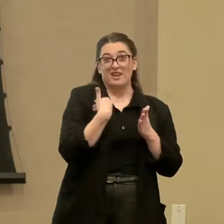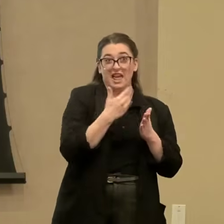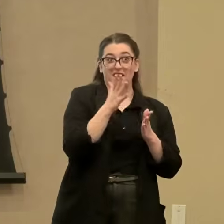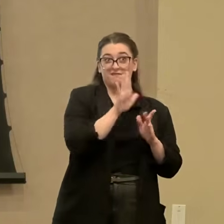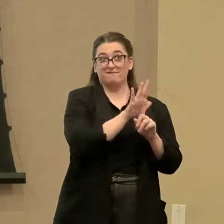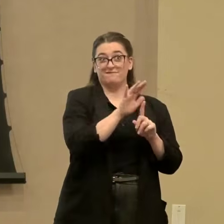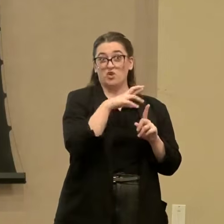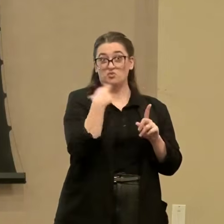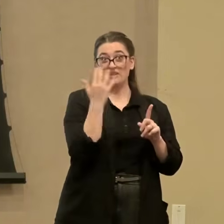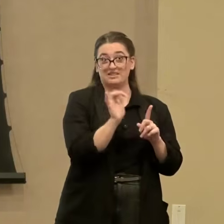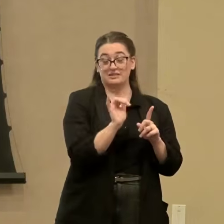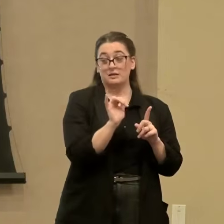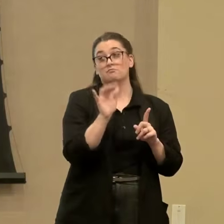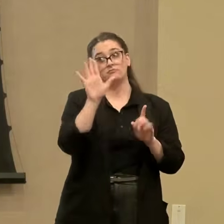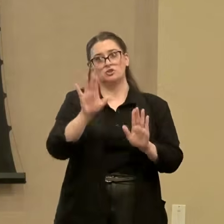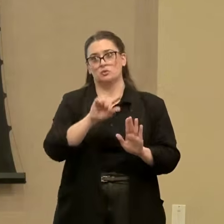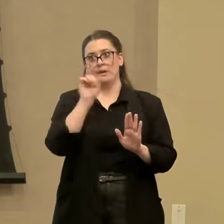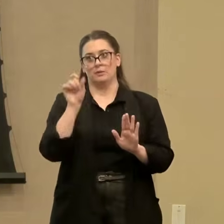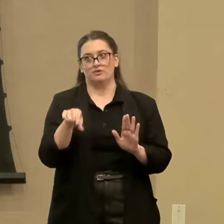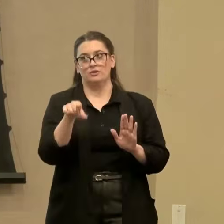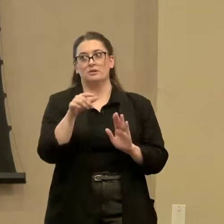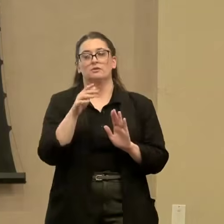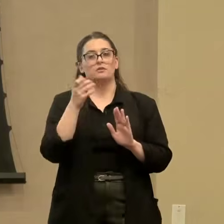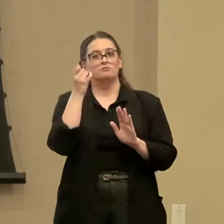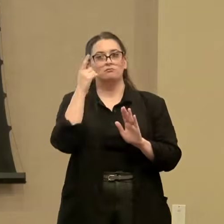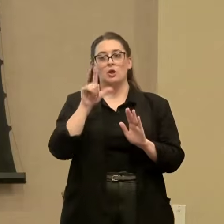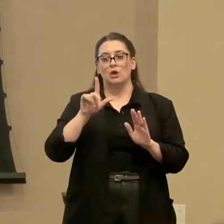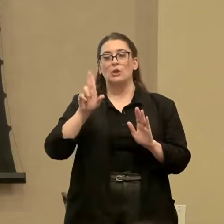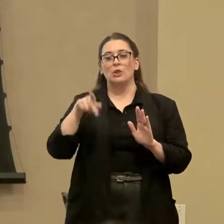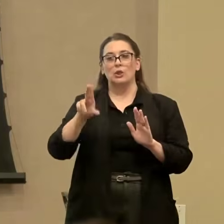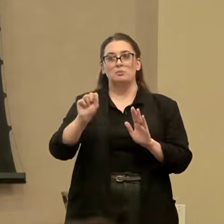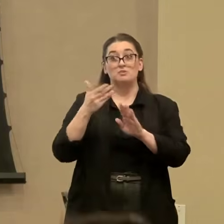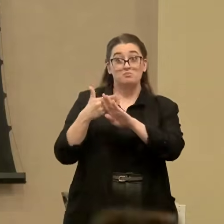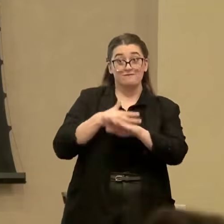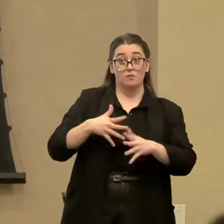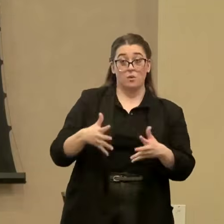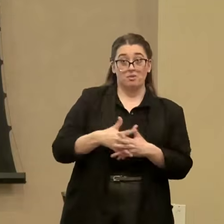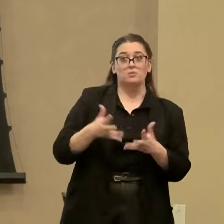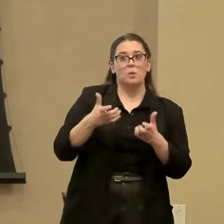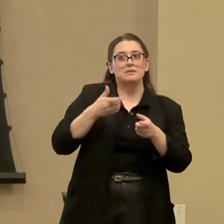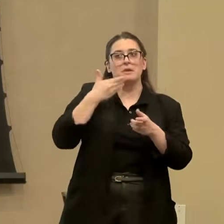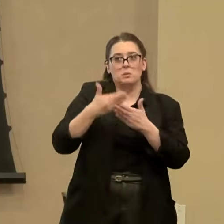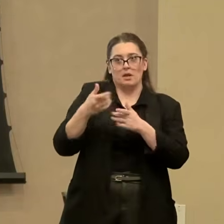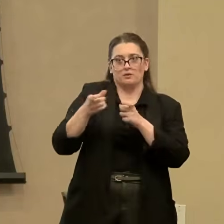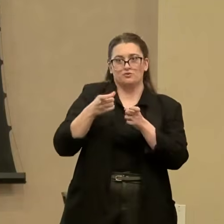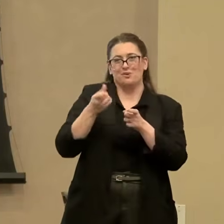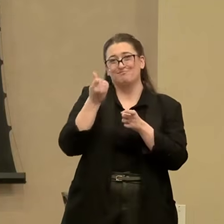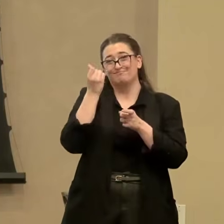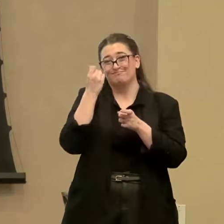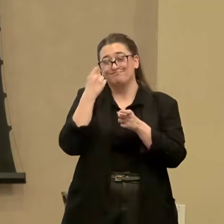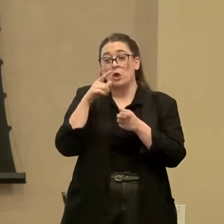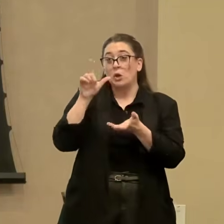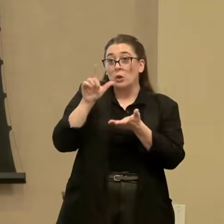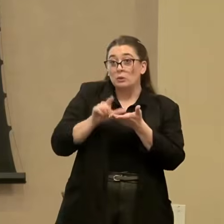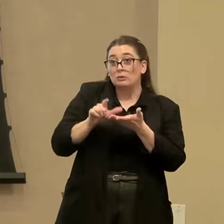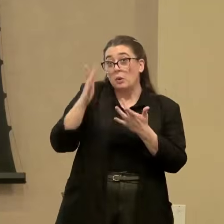is a great question. So we want lupus to be as well controlled as possible, but very low disease